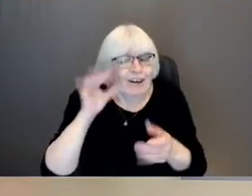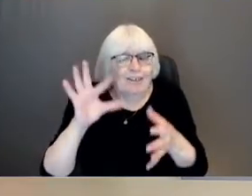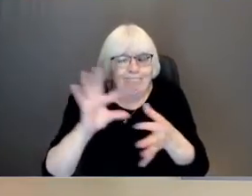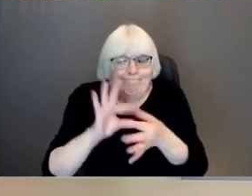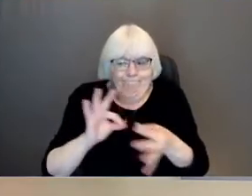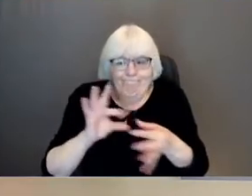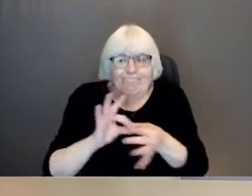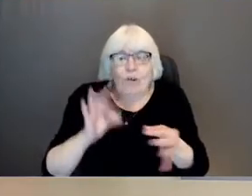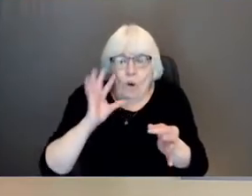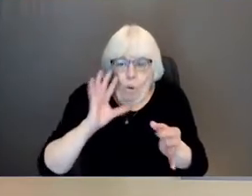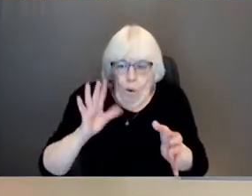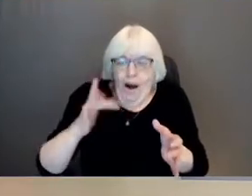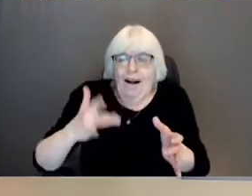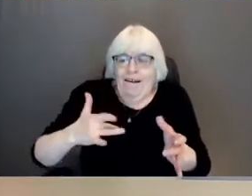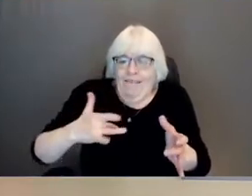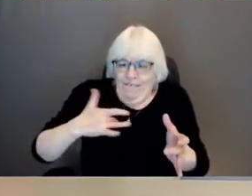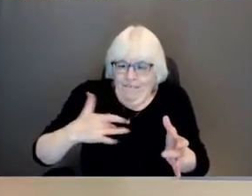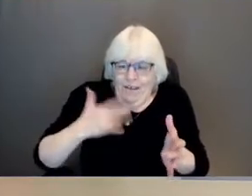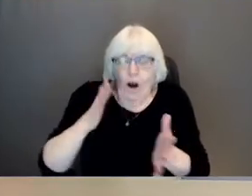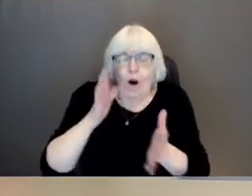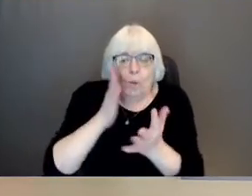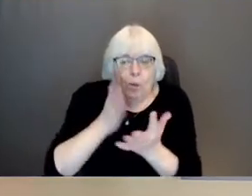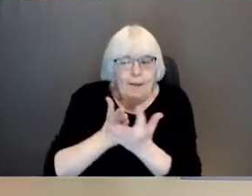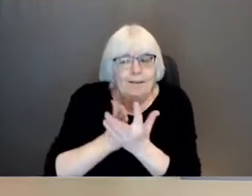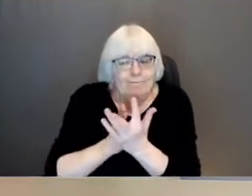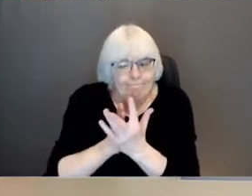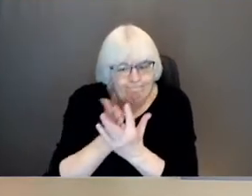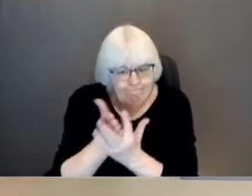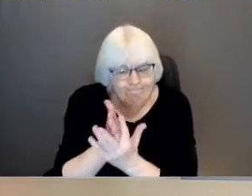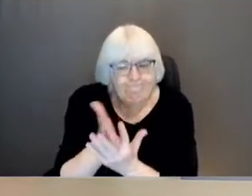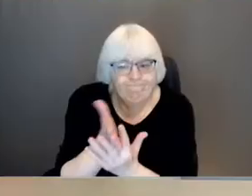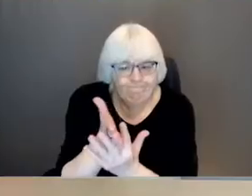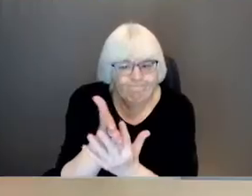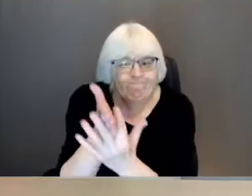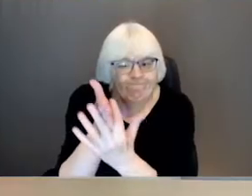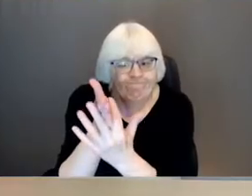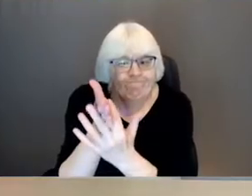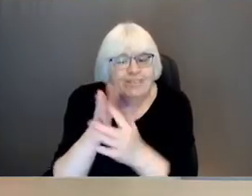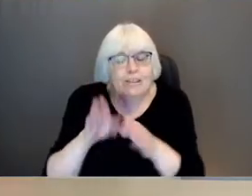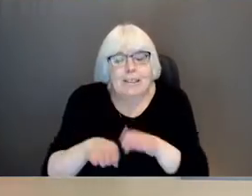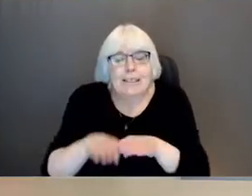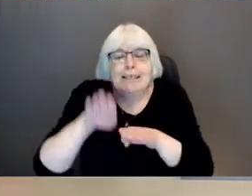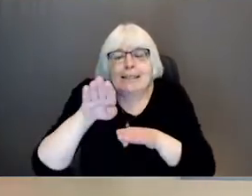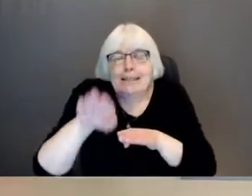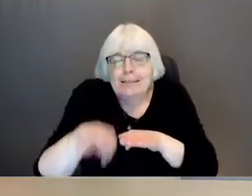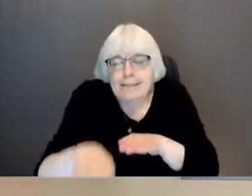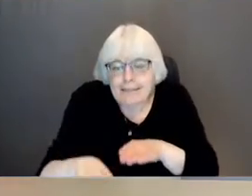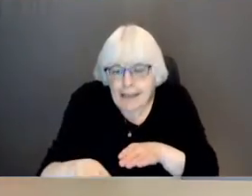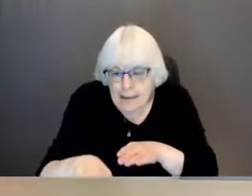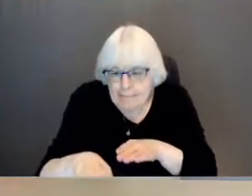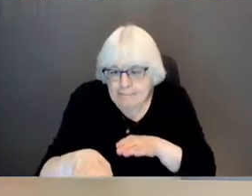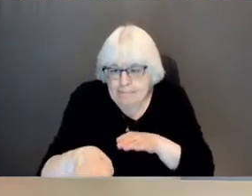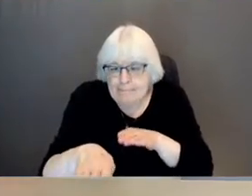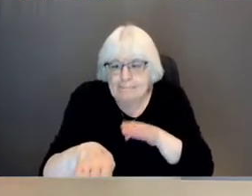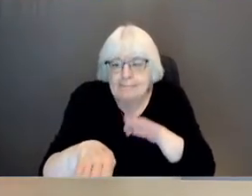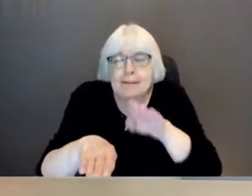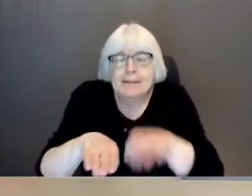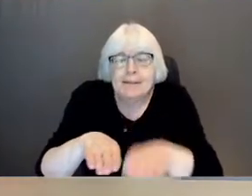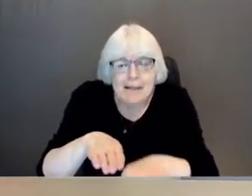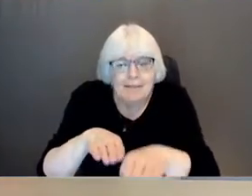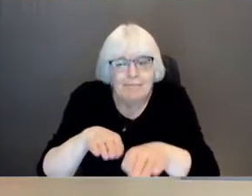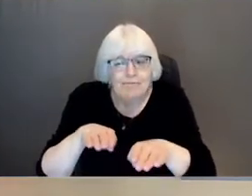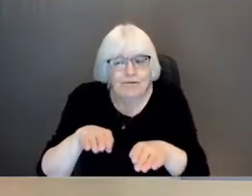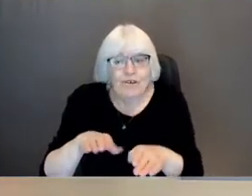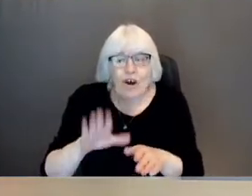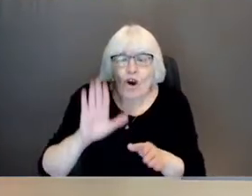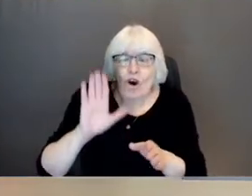time. And they said, well, we feel like we're trudging out of it. And so it may not be quite the walk that we wanted. So